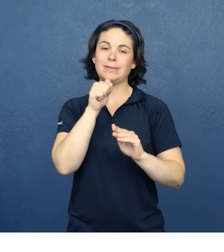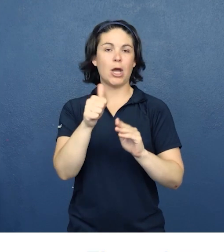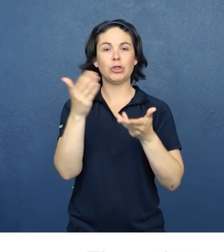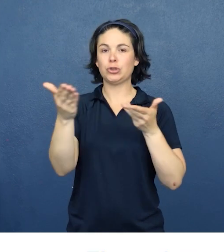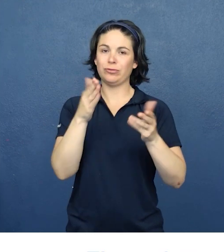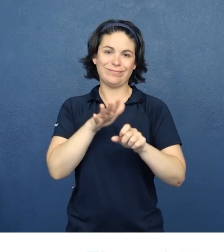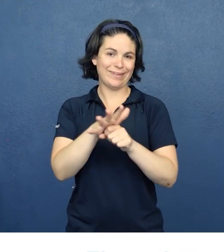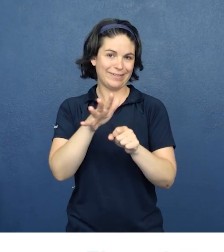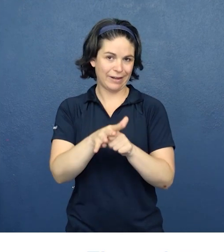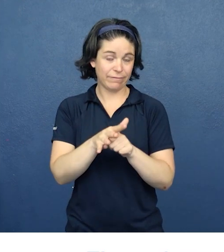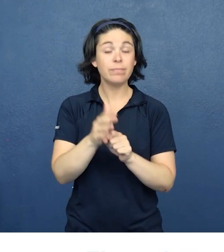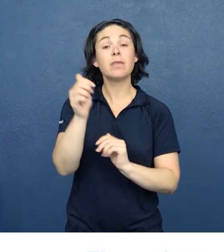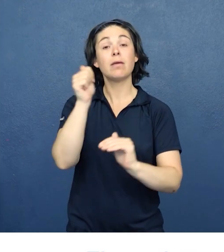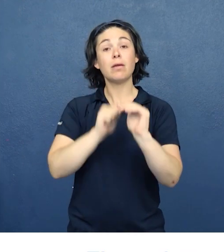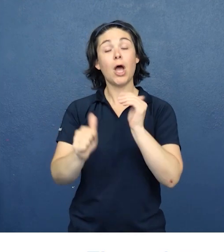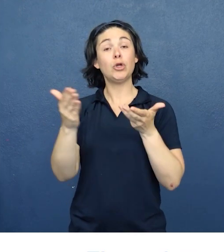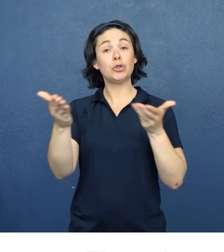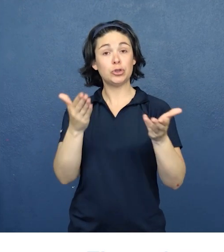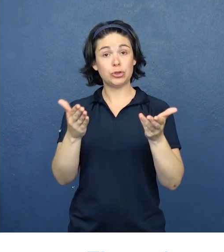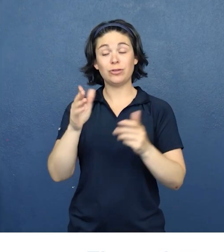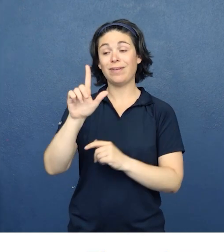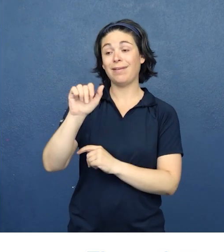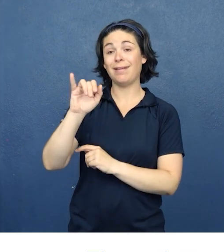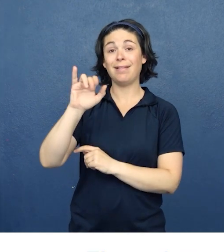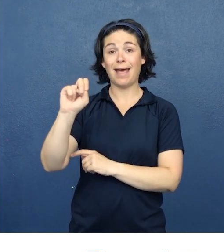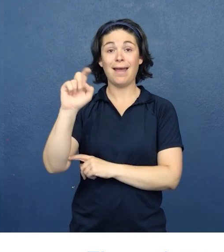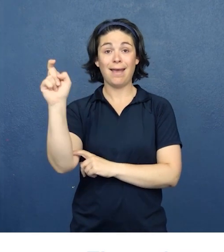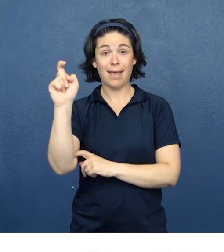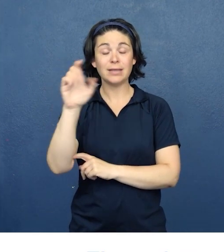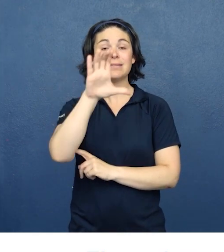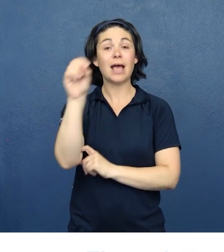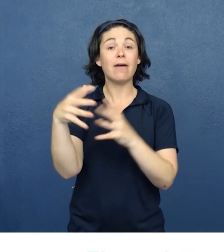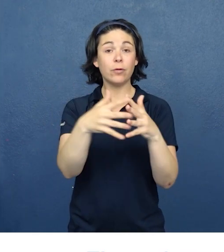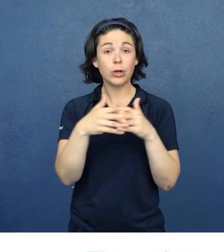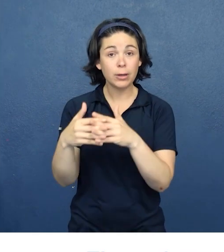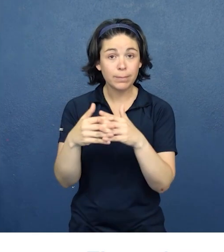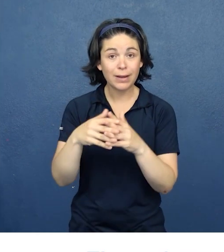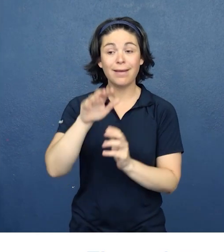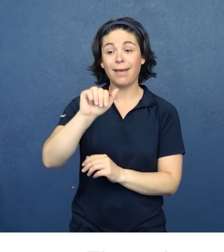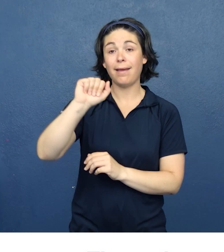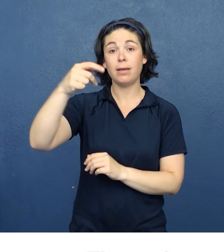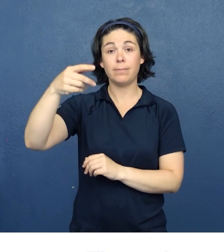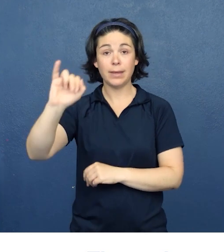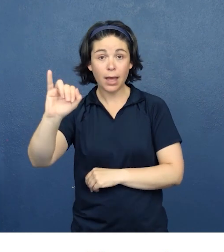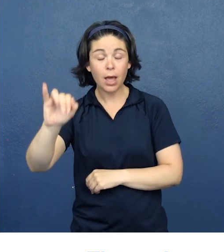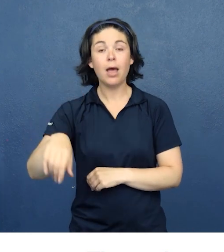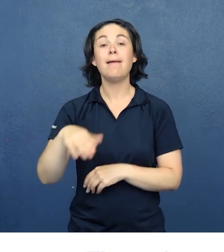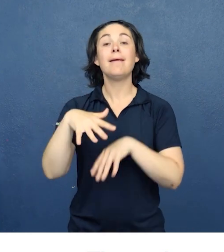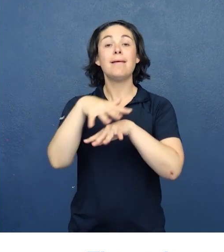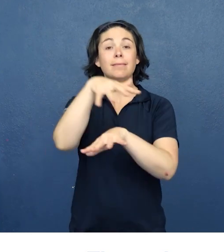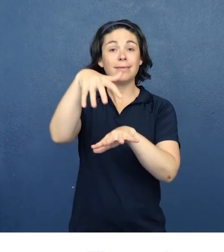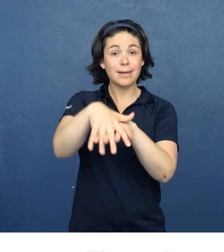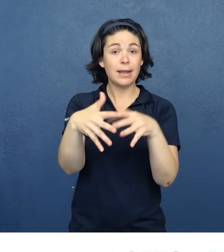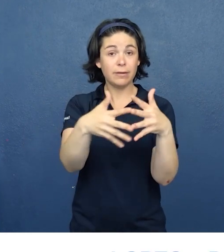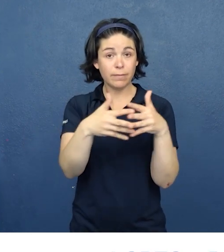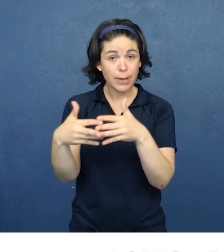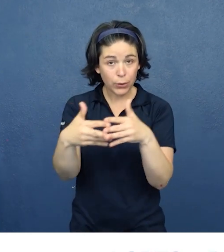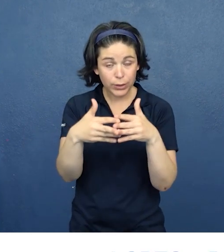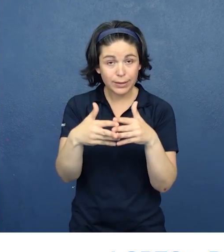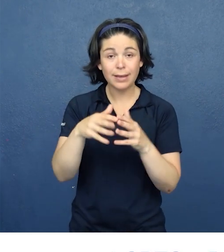The underserved communities in Riverside County are Latinx, African American, Asian Pacific Islander, Native